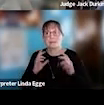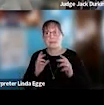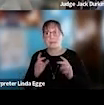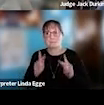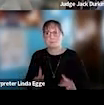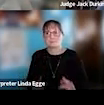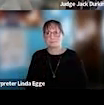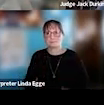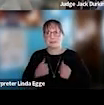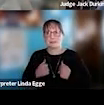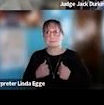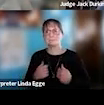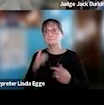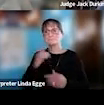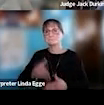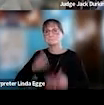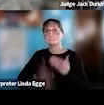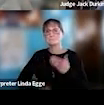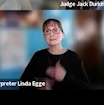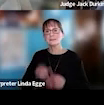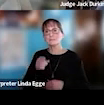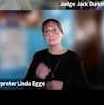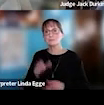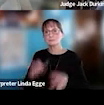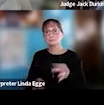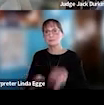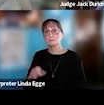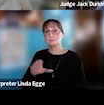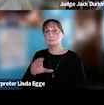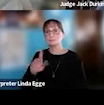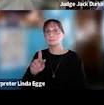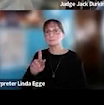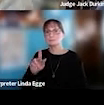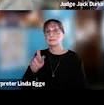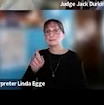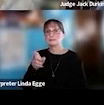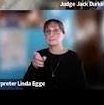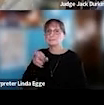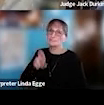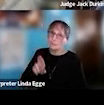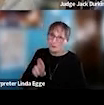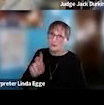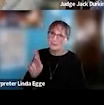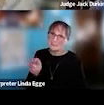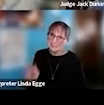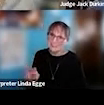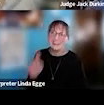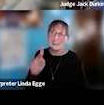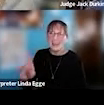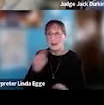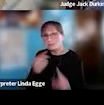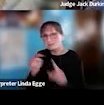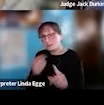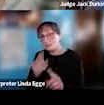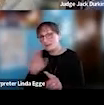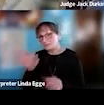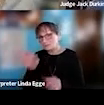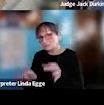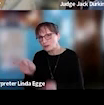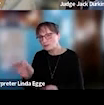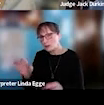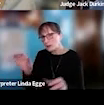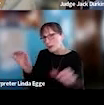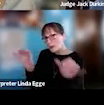Thank you. And I'd like to end with you, Judge Sterkin. Any comments you want to add from your perspective as a judge on measuring